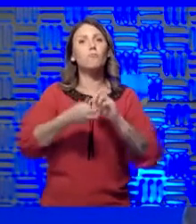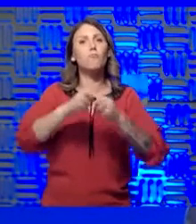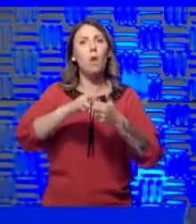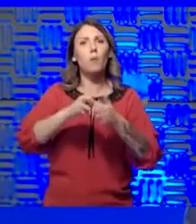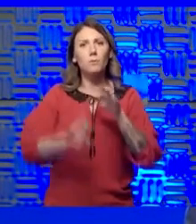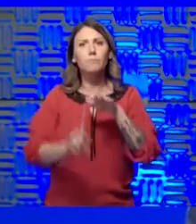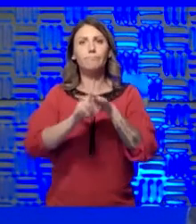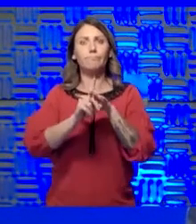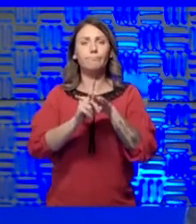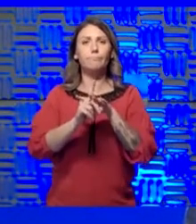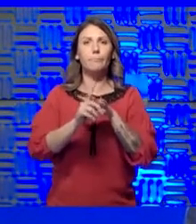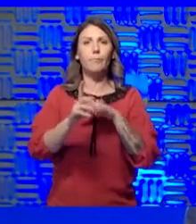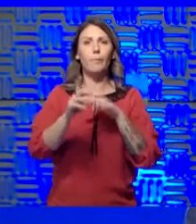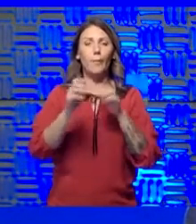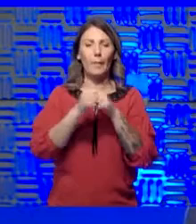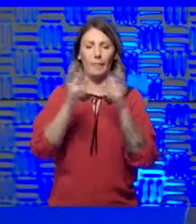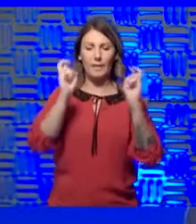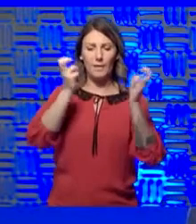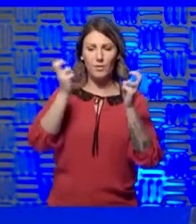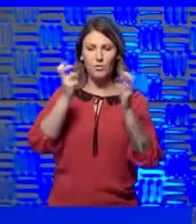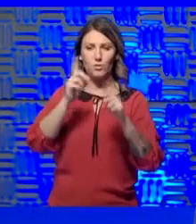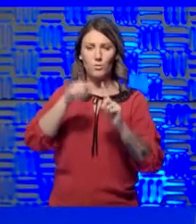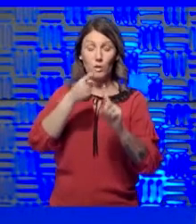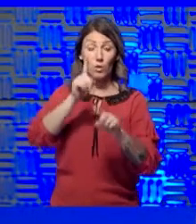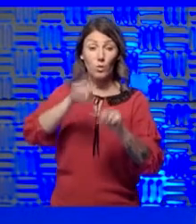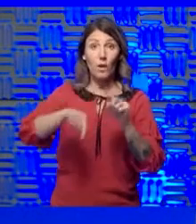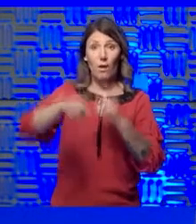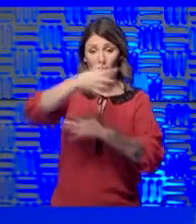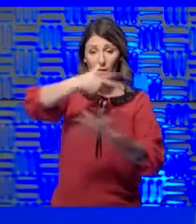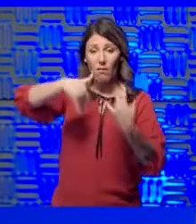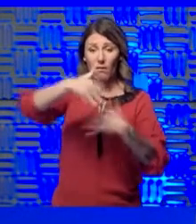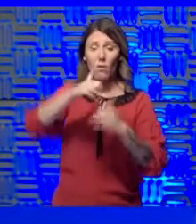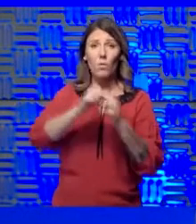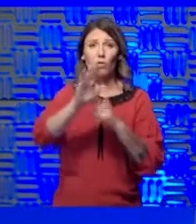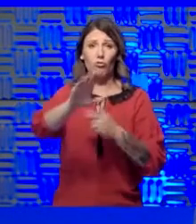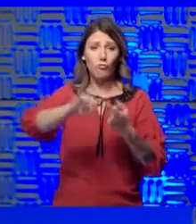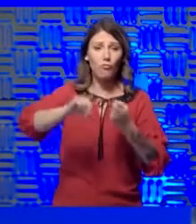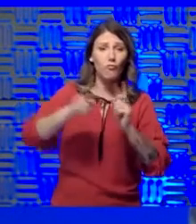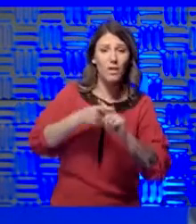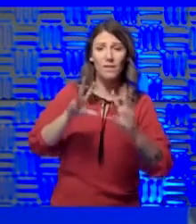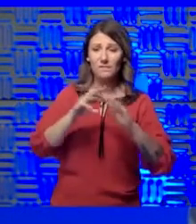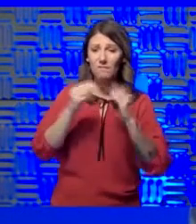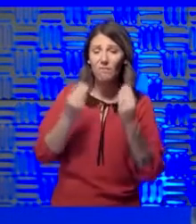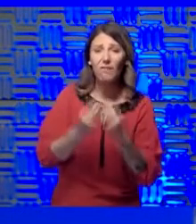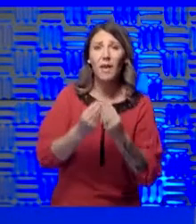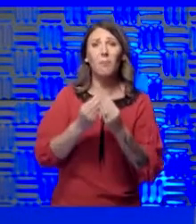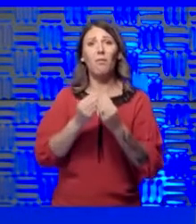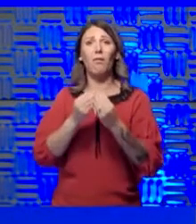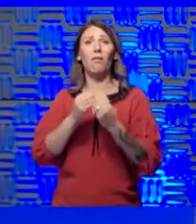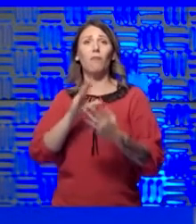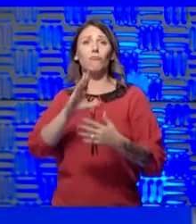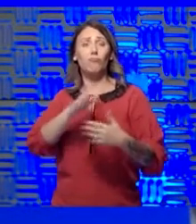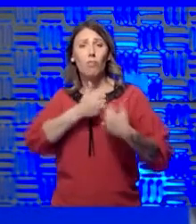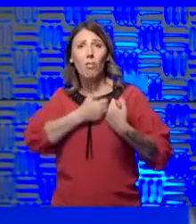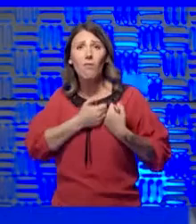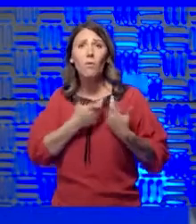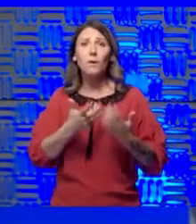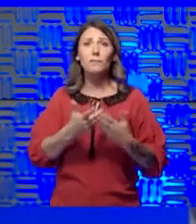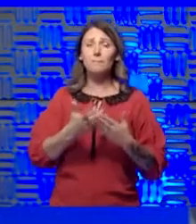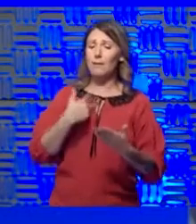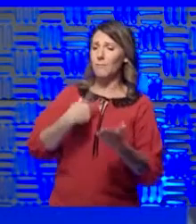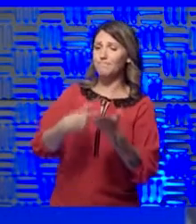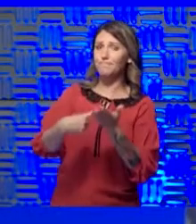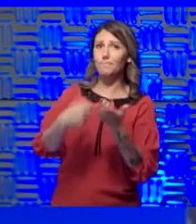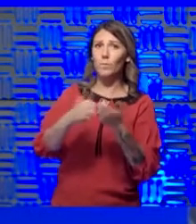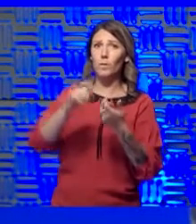and issues when we can't be around our friends and our loved ones. It's very important. I was talking with a friend the other day who